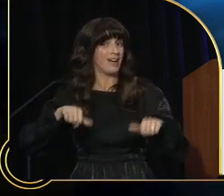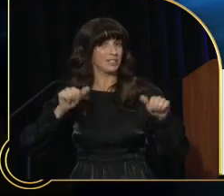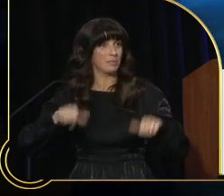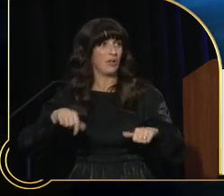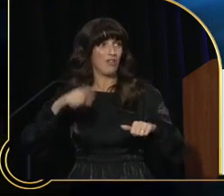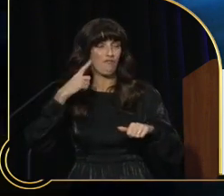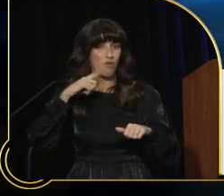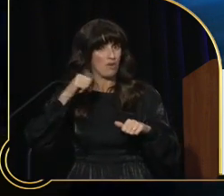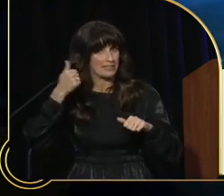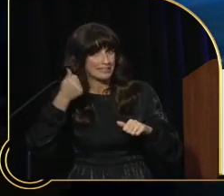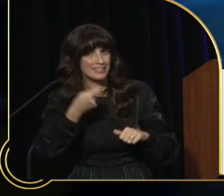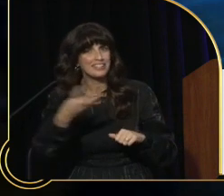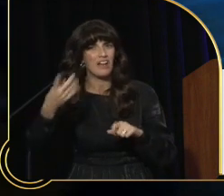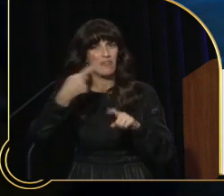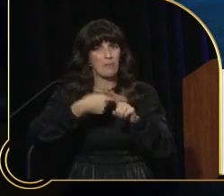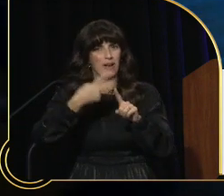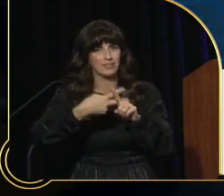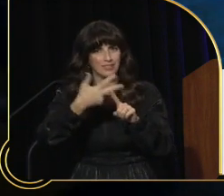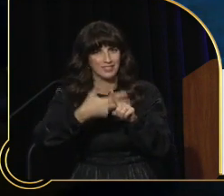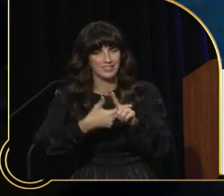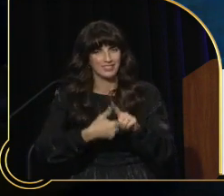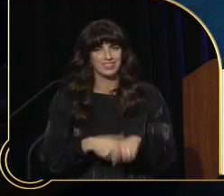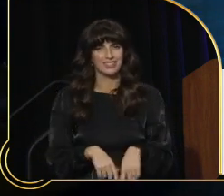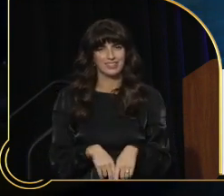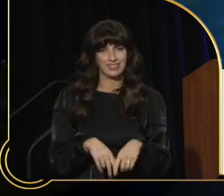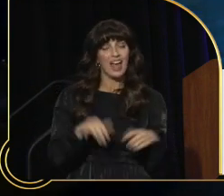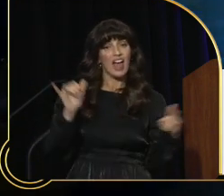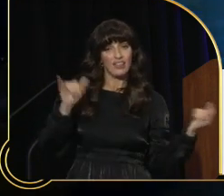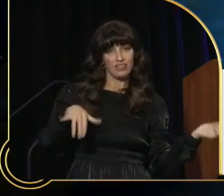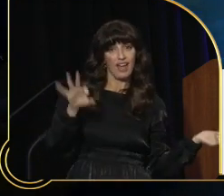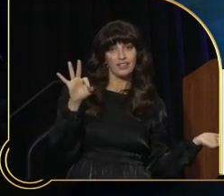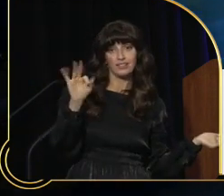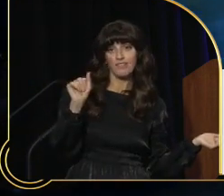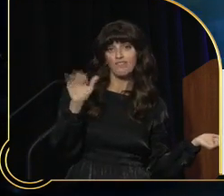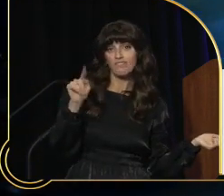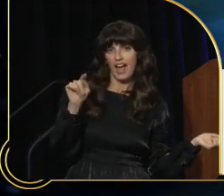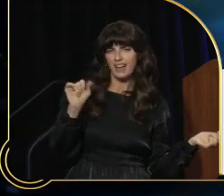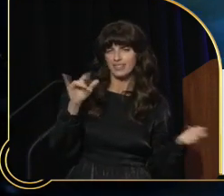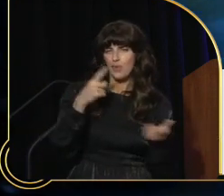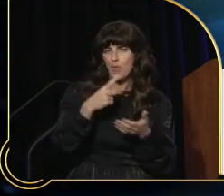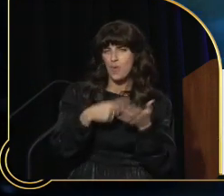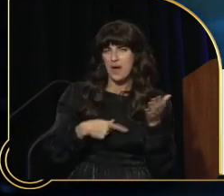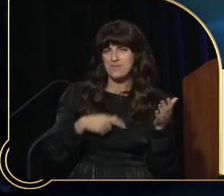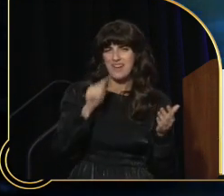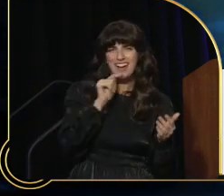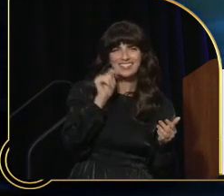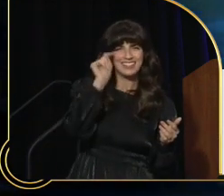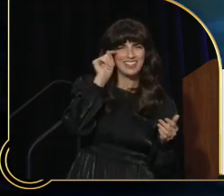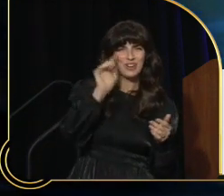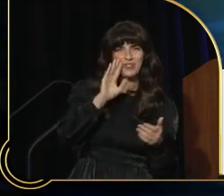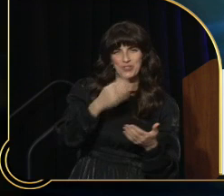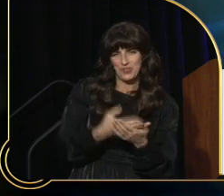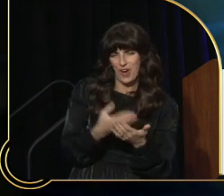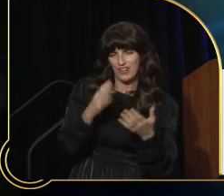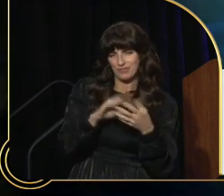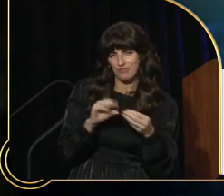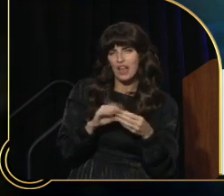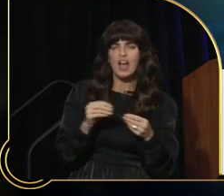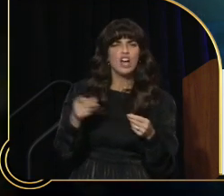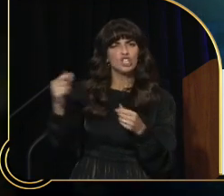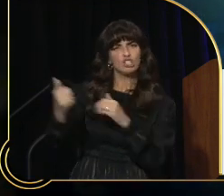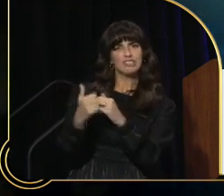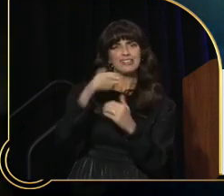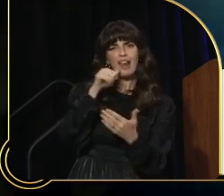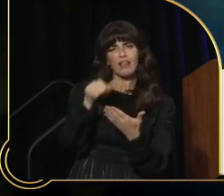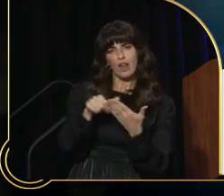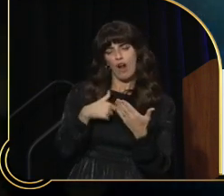months, as my teenage daughter would say, facts. She sent this letter, and I will share a few parts of it